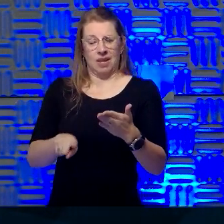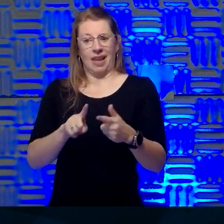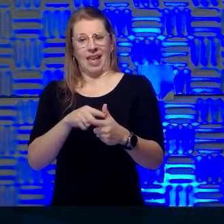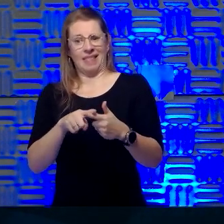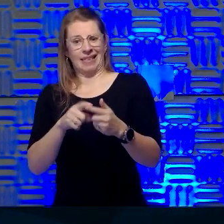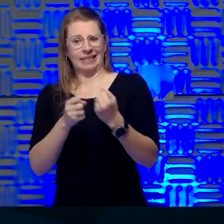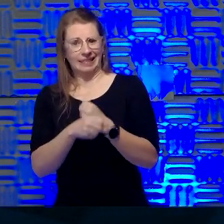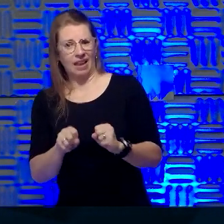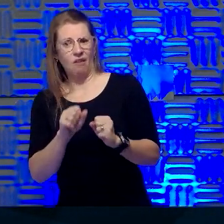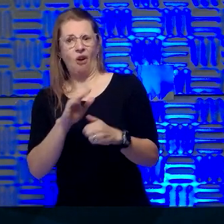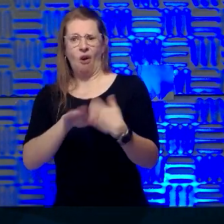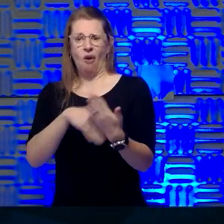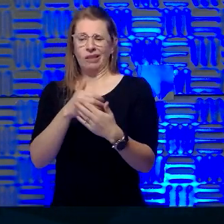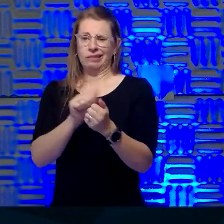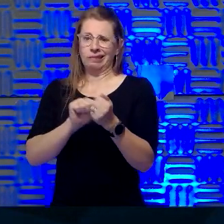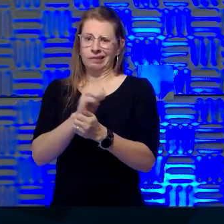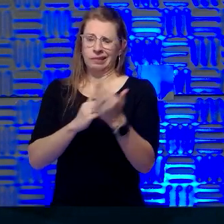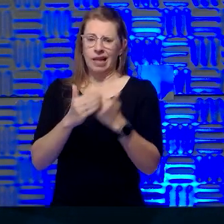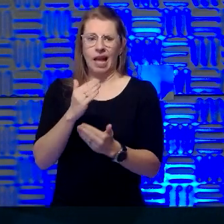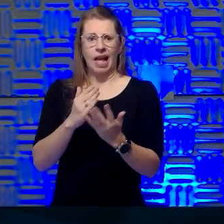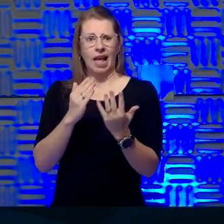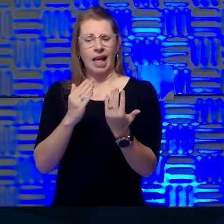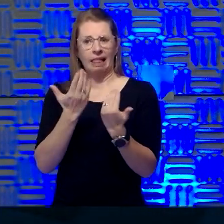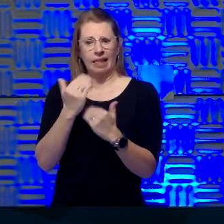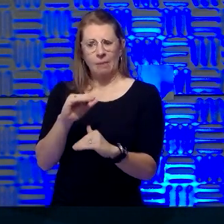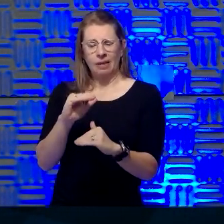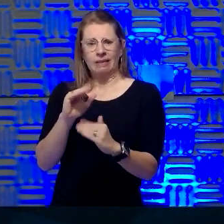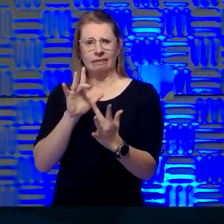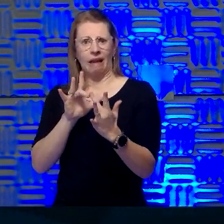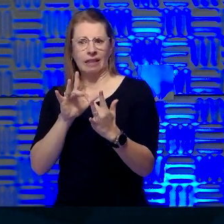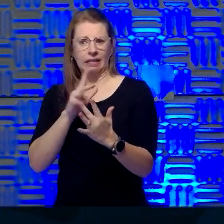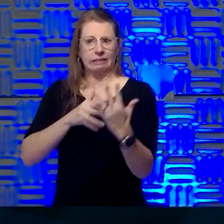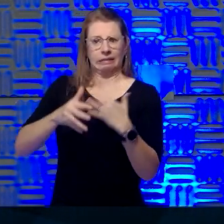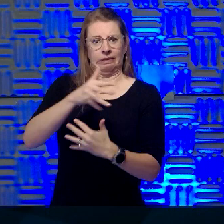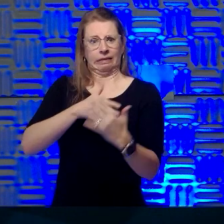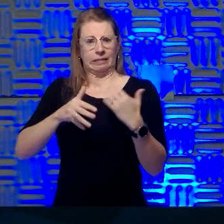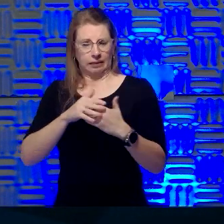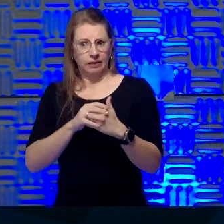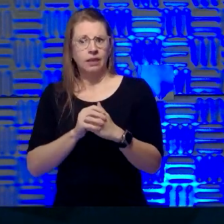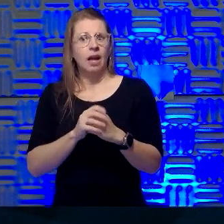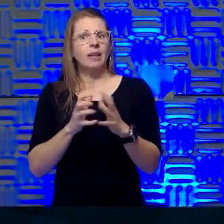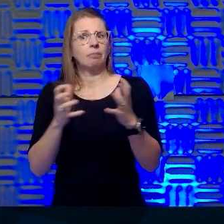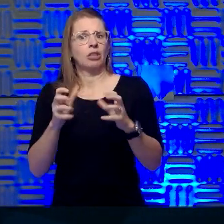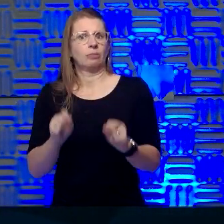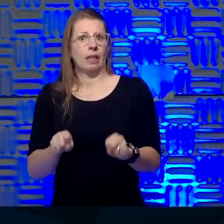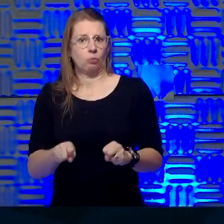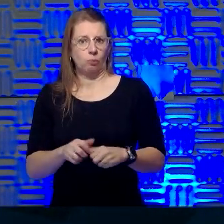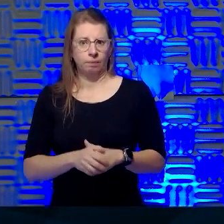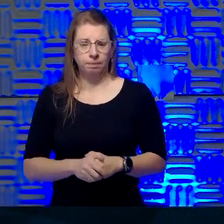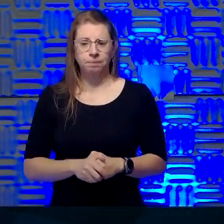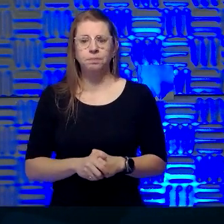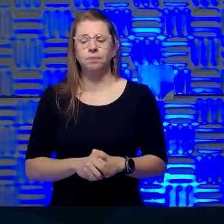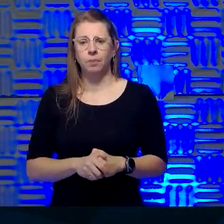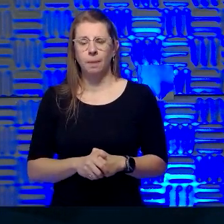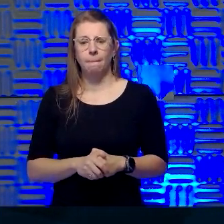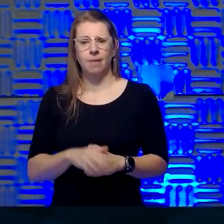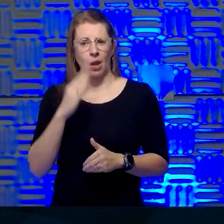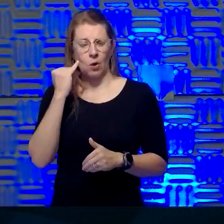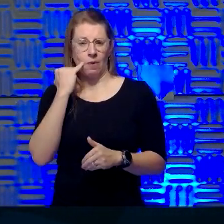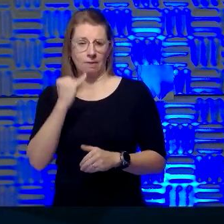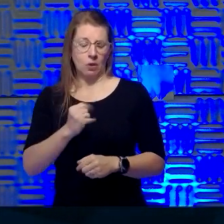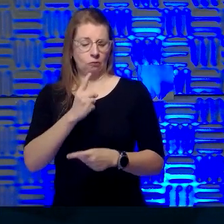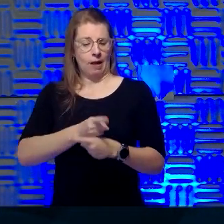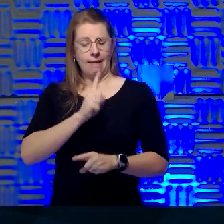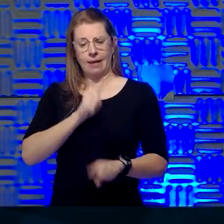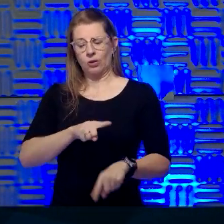Everyone wash their hands good and try to limit as much contact as much as they possibly can. So I don't know if that's the right answer,